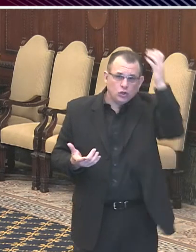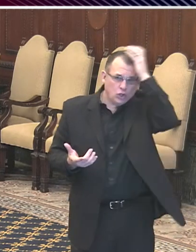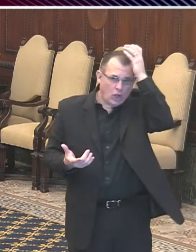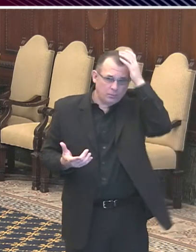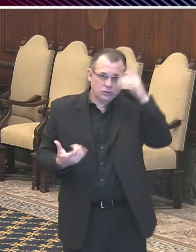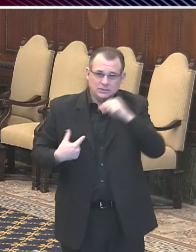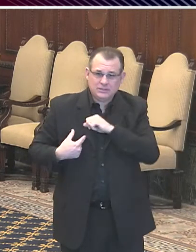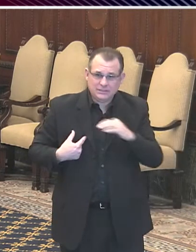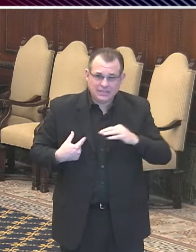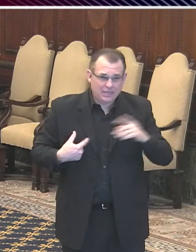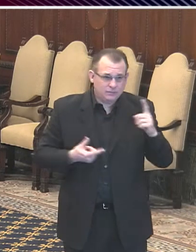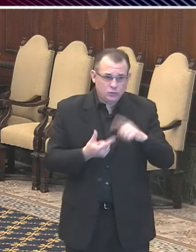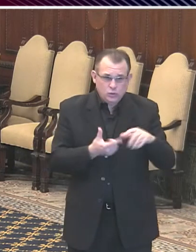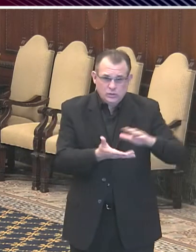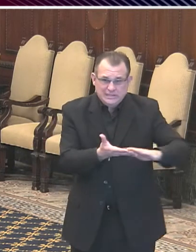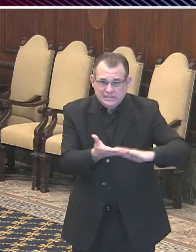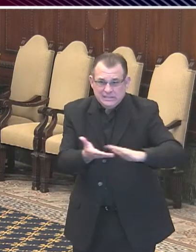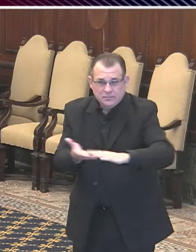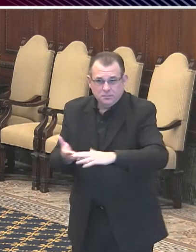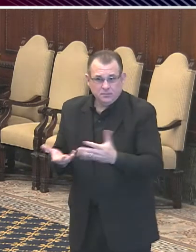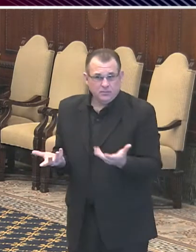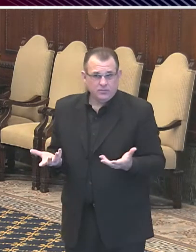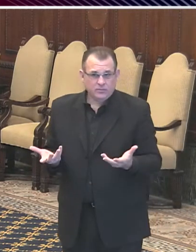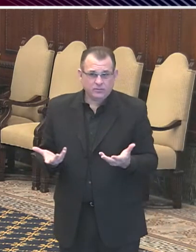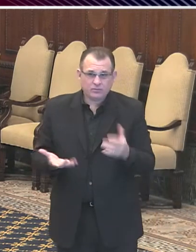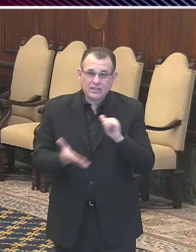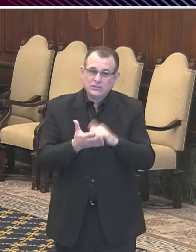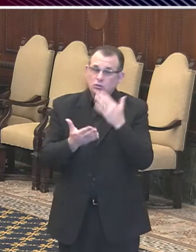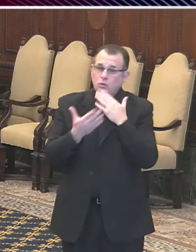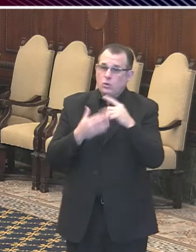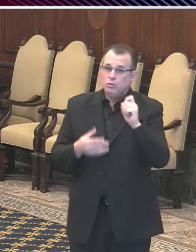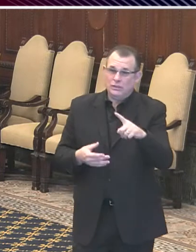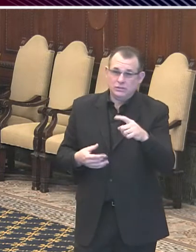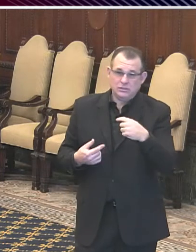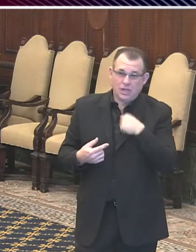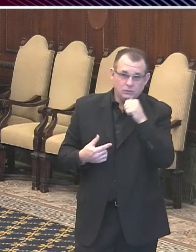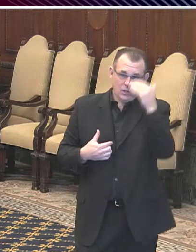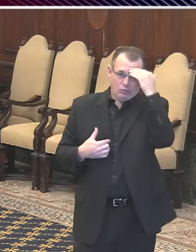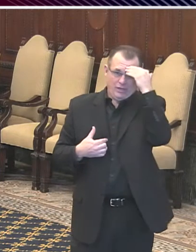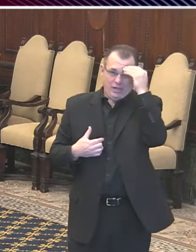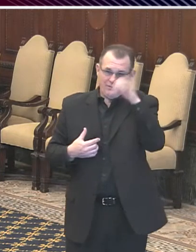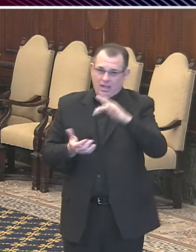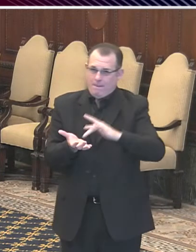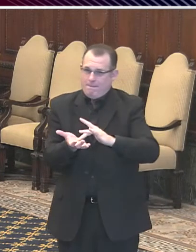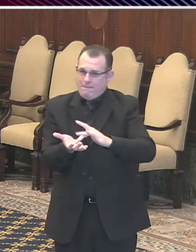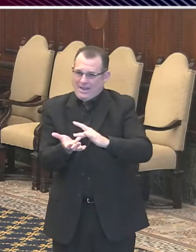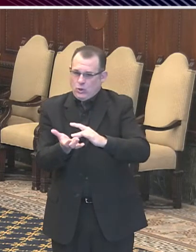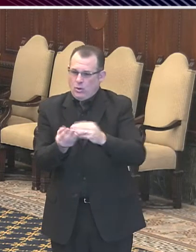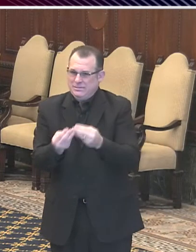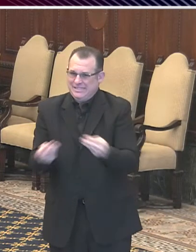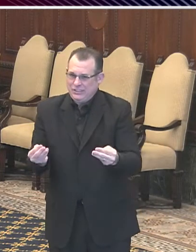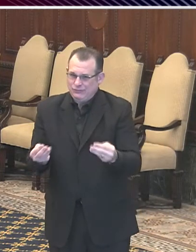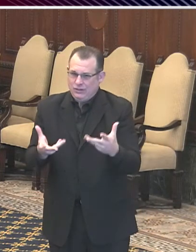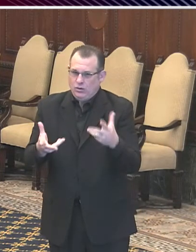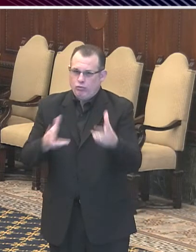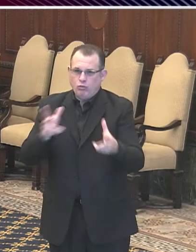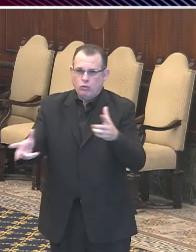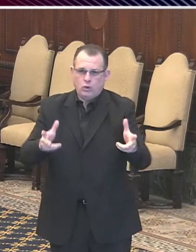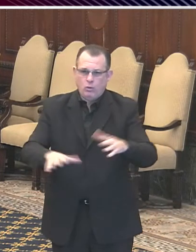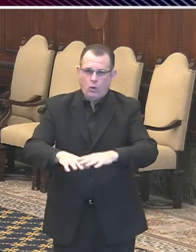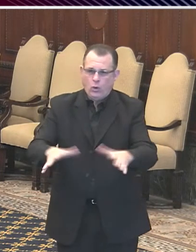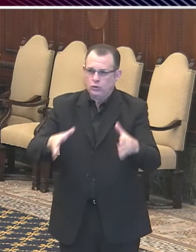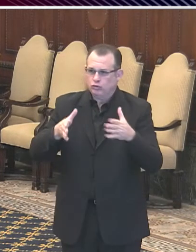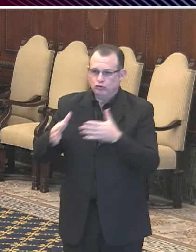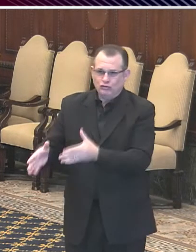Martin, that's a good question. I wasn't aware of medical grade material that's been discarded like that,